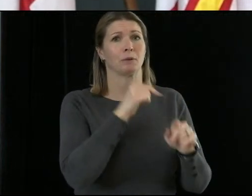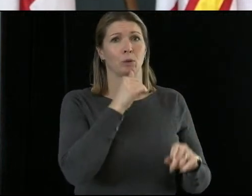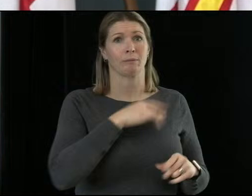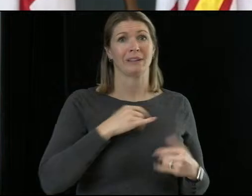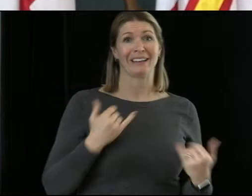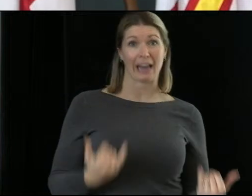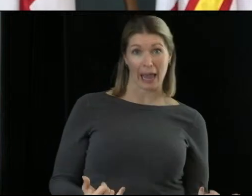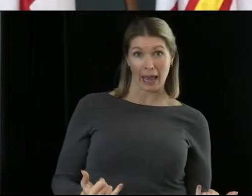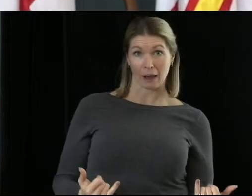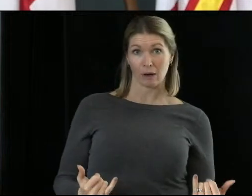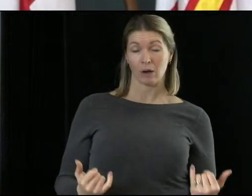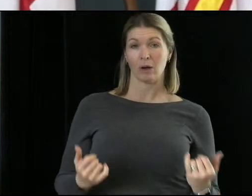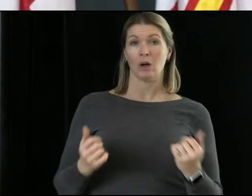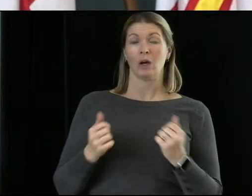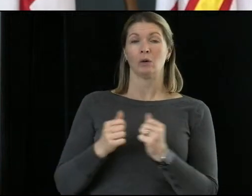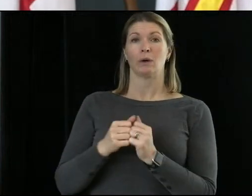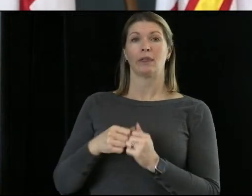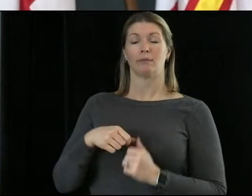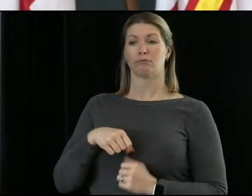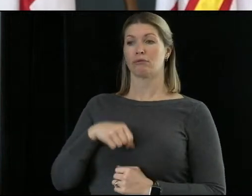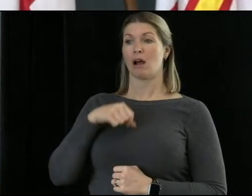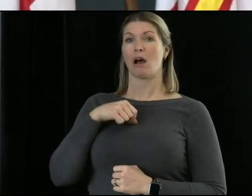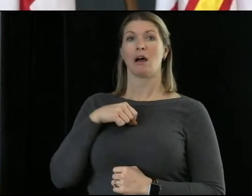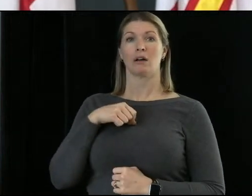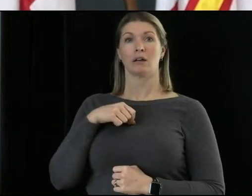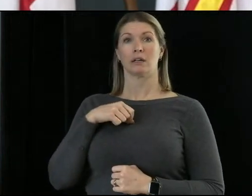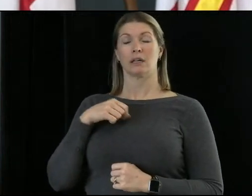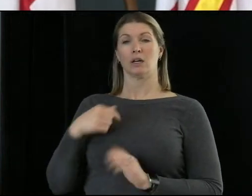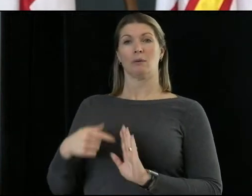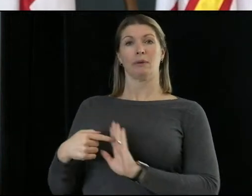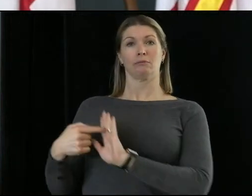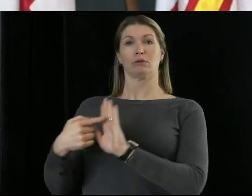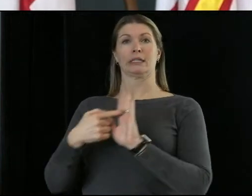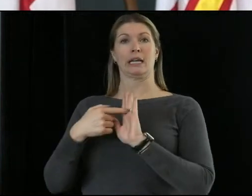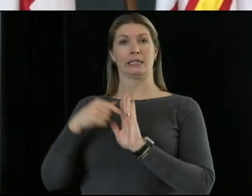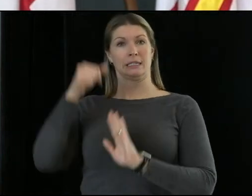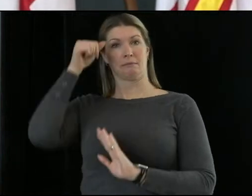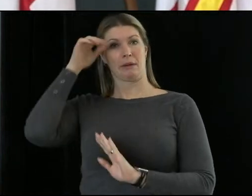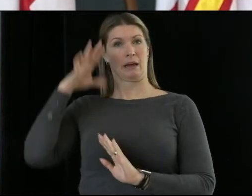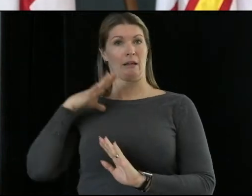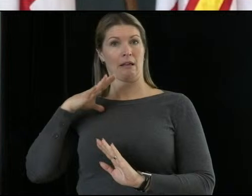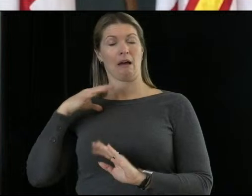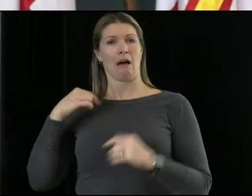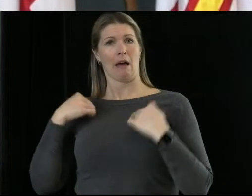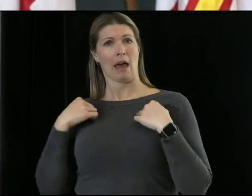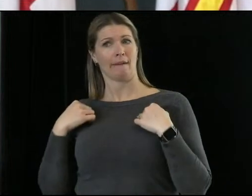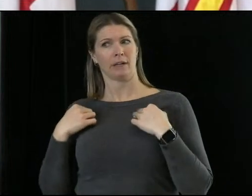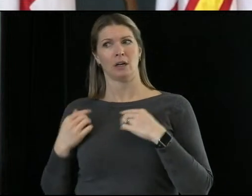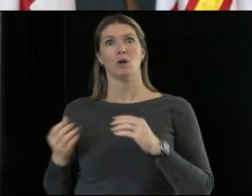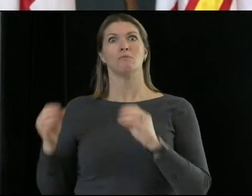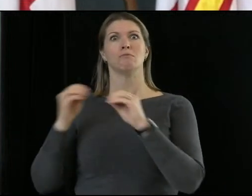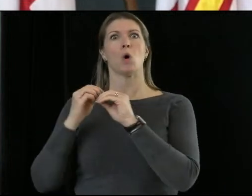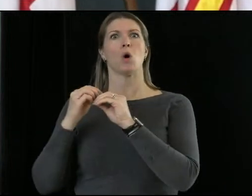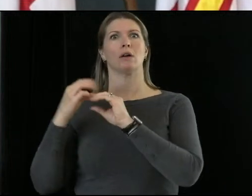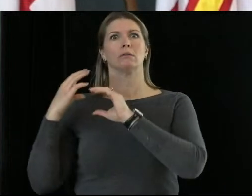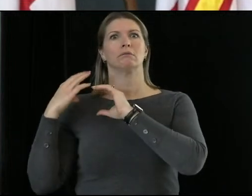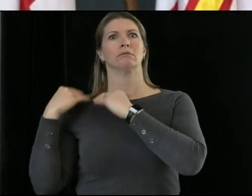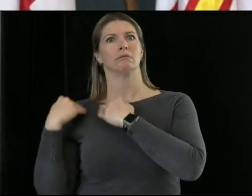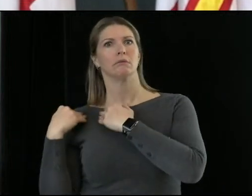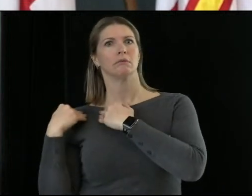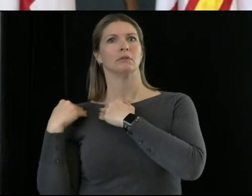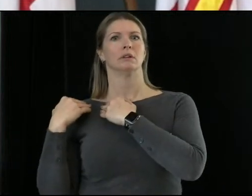Now, with the privilege that comes with presenting as male, I bear an added responsibility, having